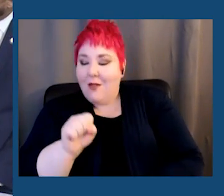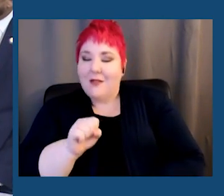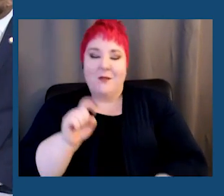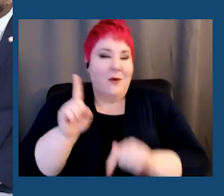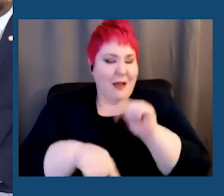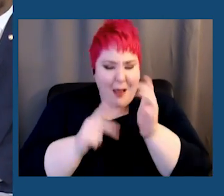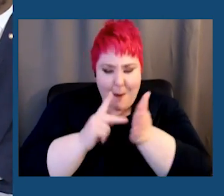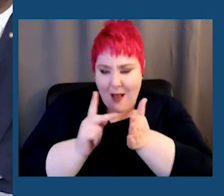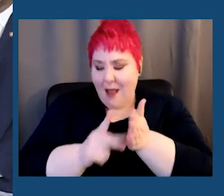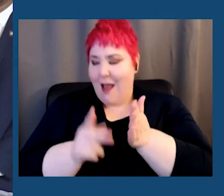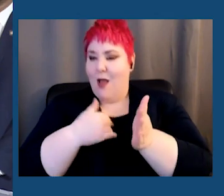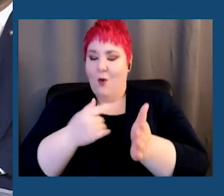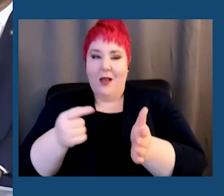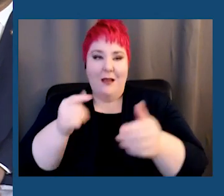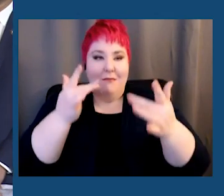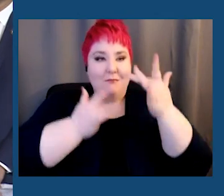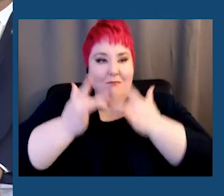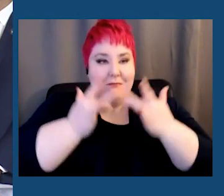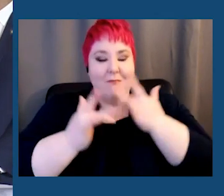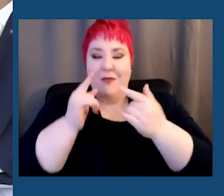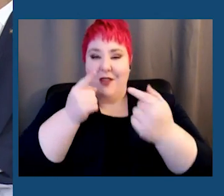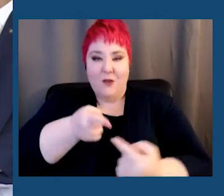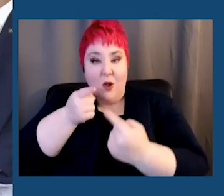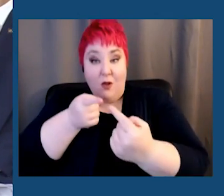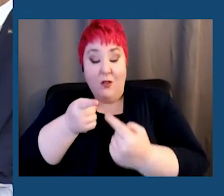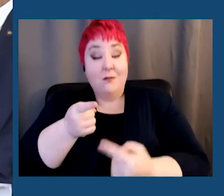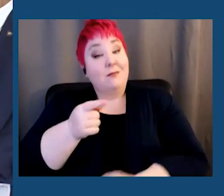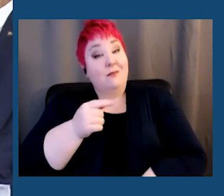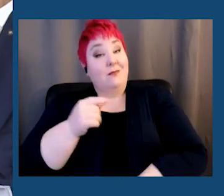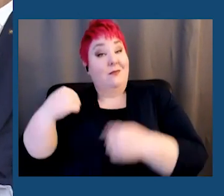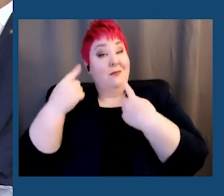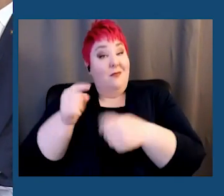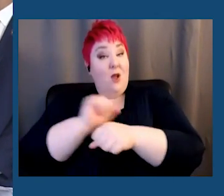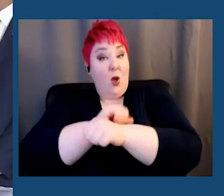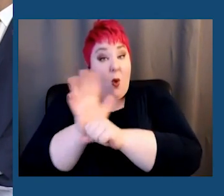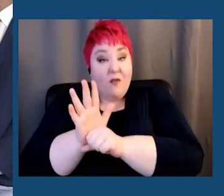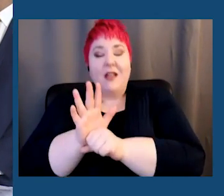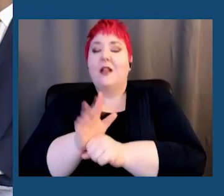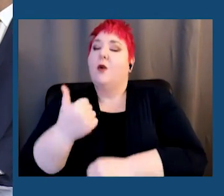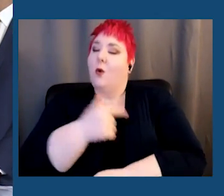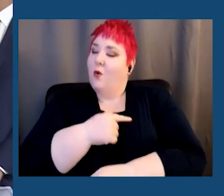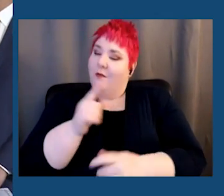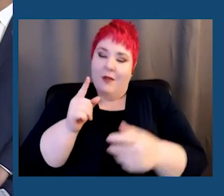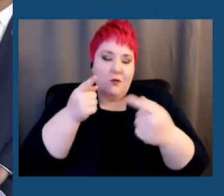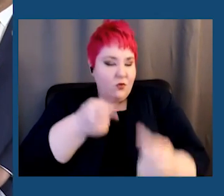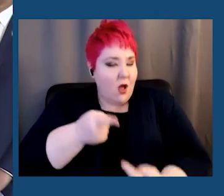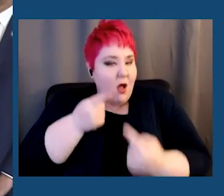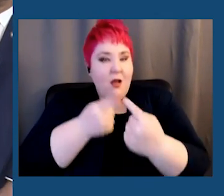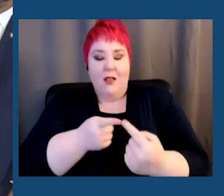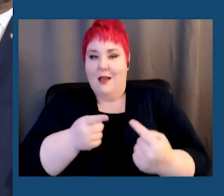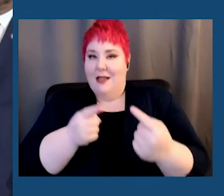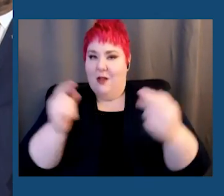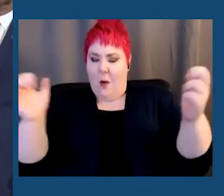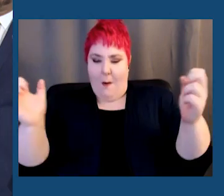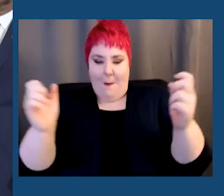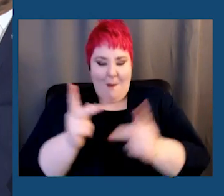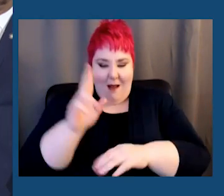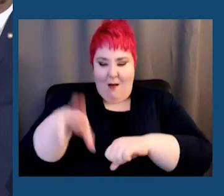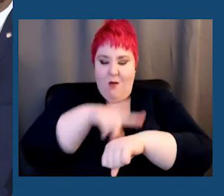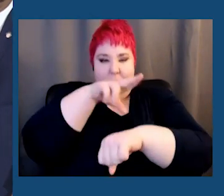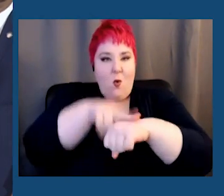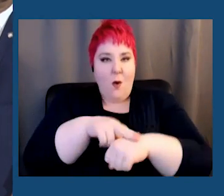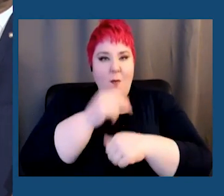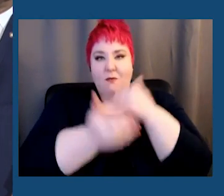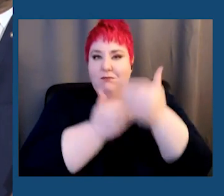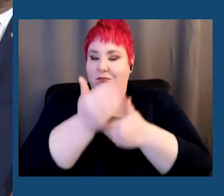then the struggle begins. Since COVID, we've all been struggling to get back into, some kind of normalcy, and the theft situation